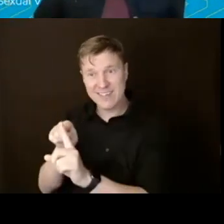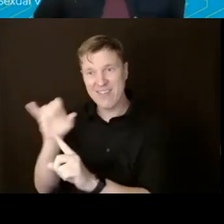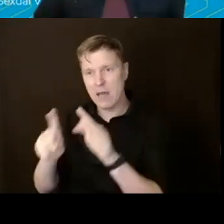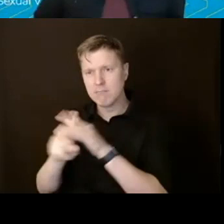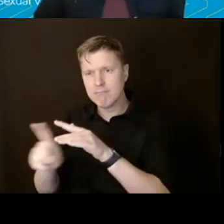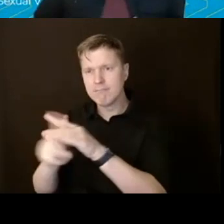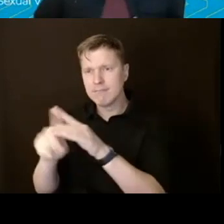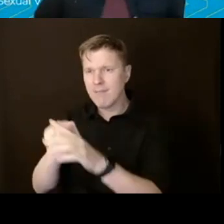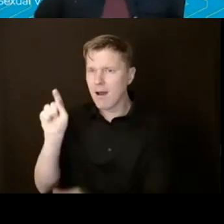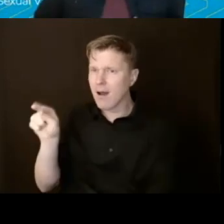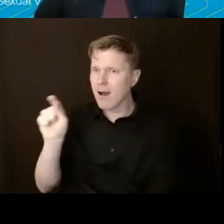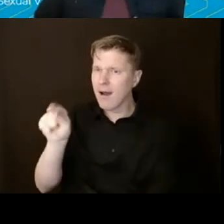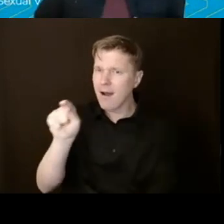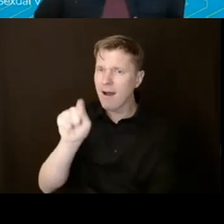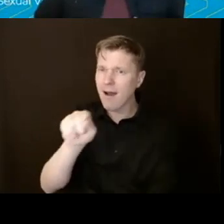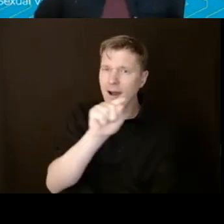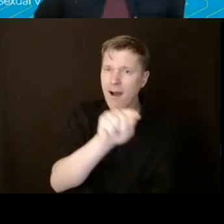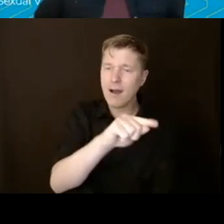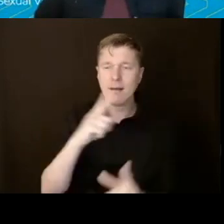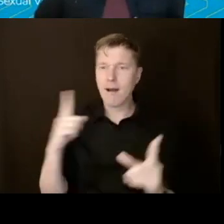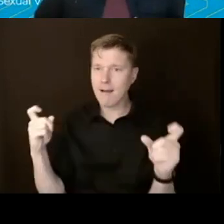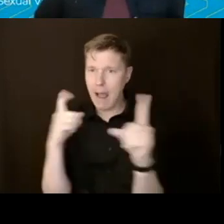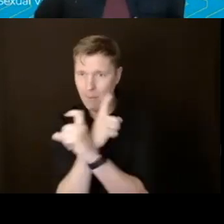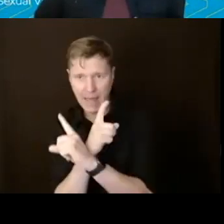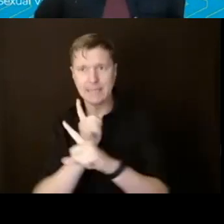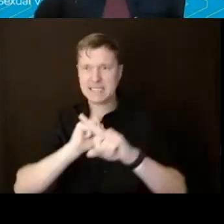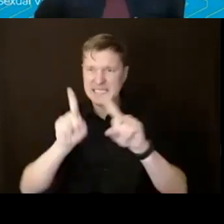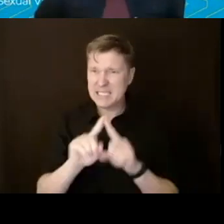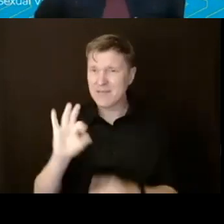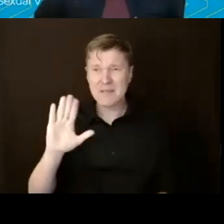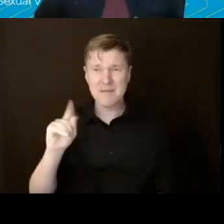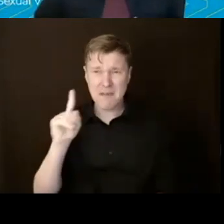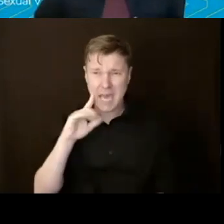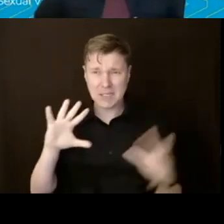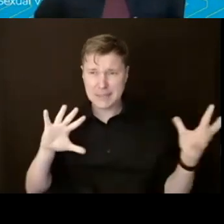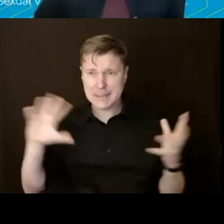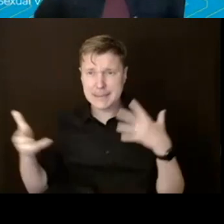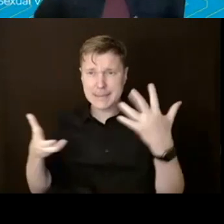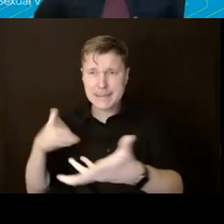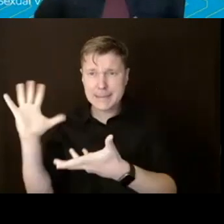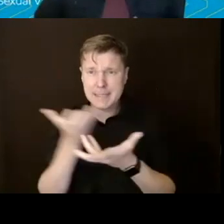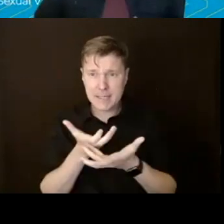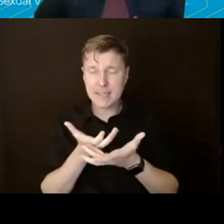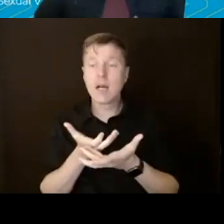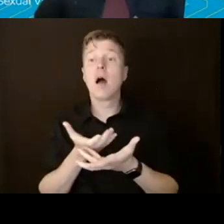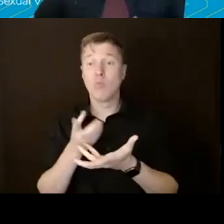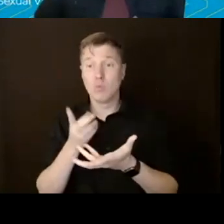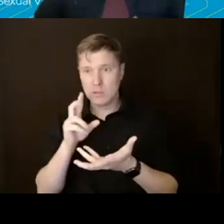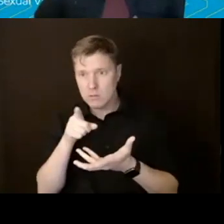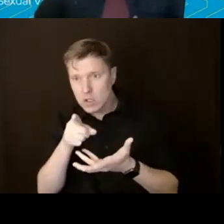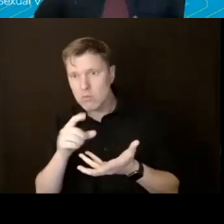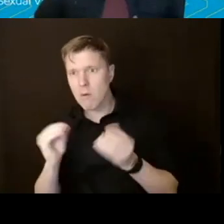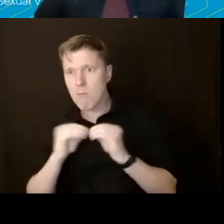And so it's this complex interplay between all of these factors that help us understand what puts people at risk for experiencing